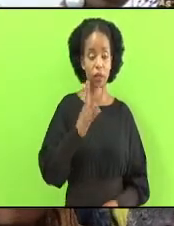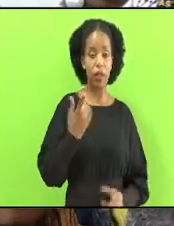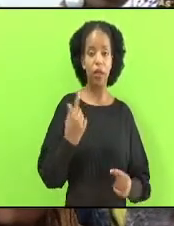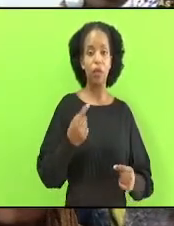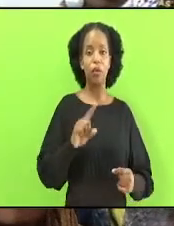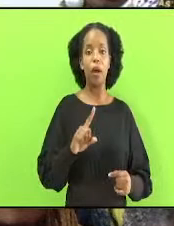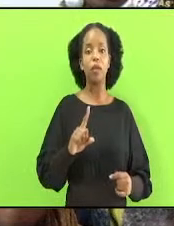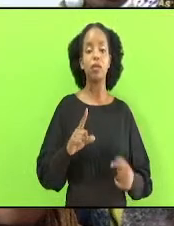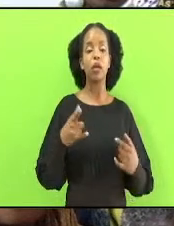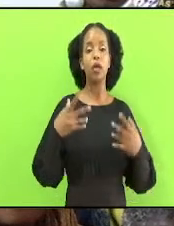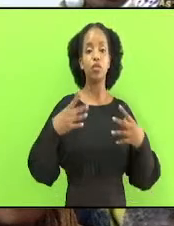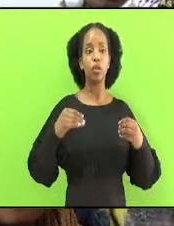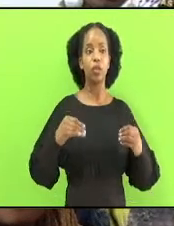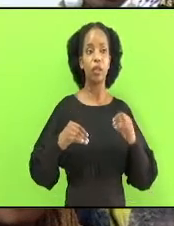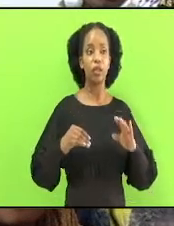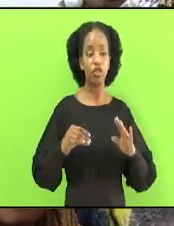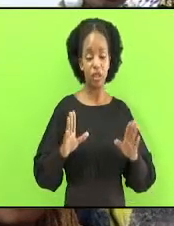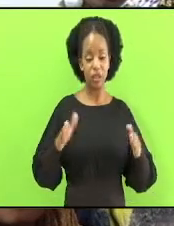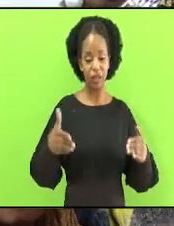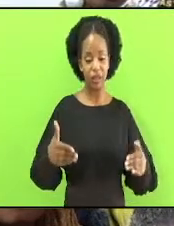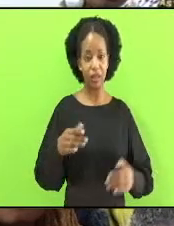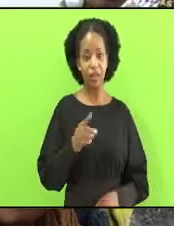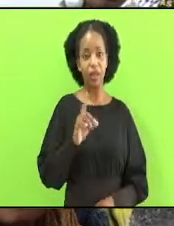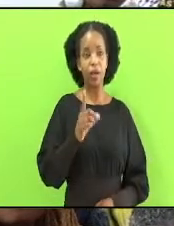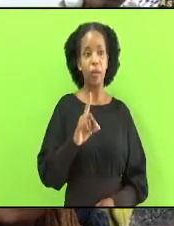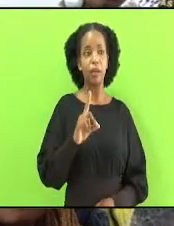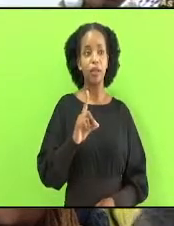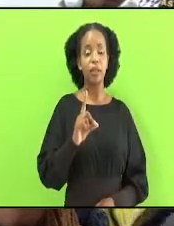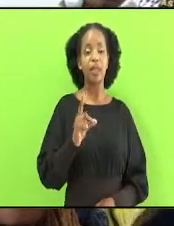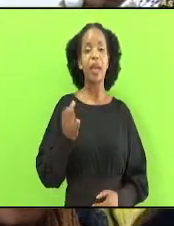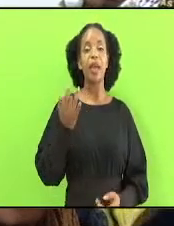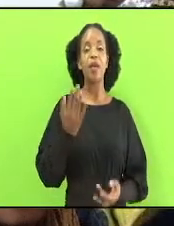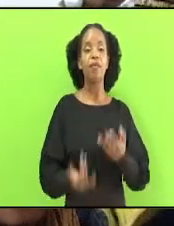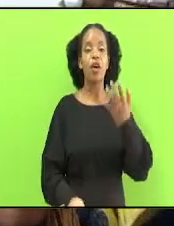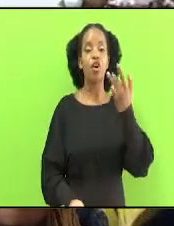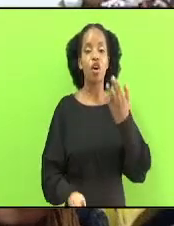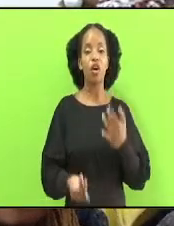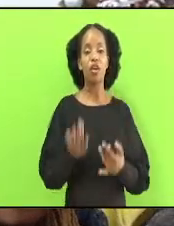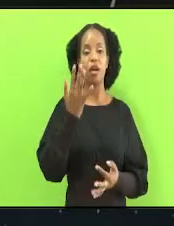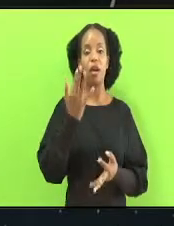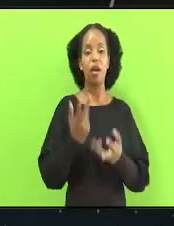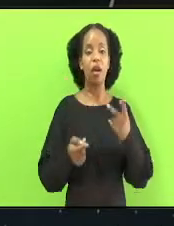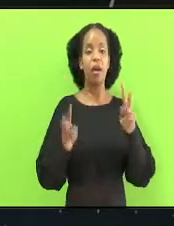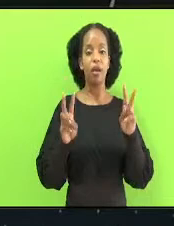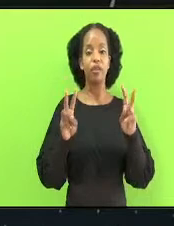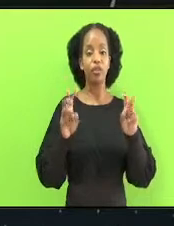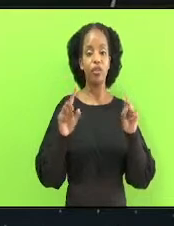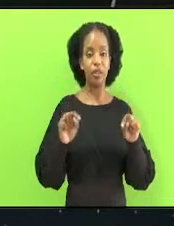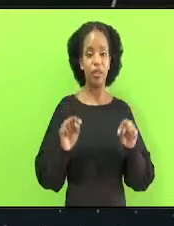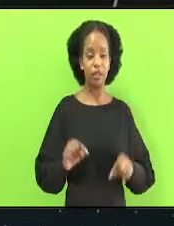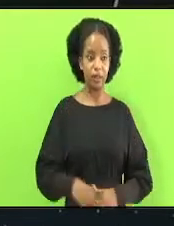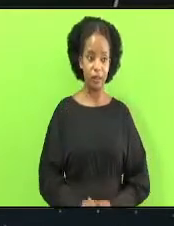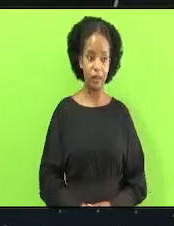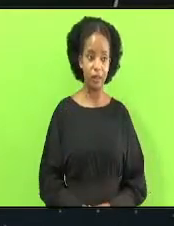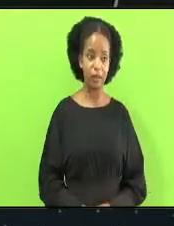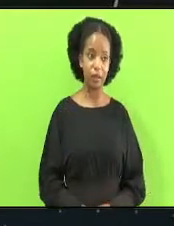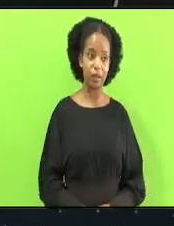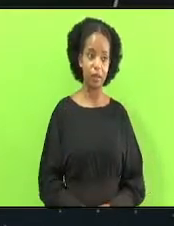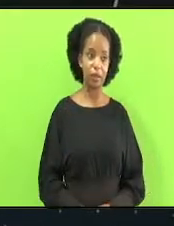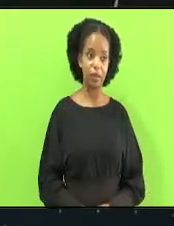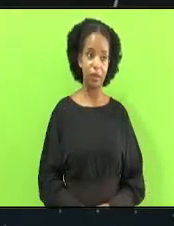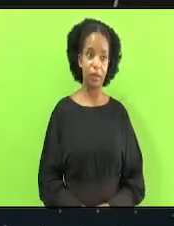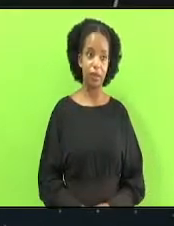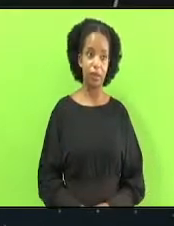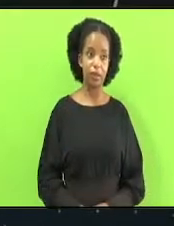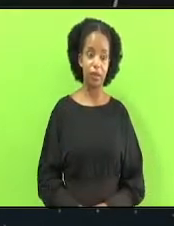So, re rutwa ka taba ya mello. Nna lebaka le dirang gore ke thege molao o